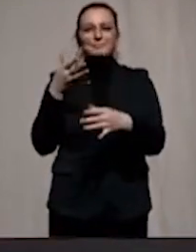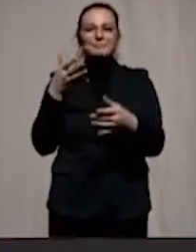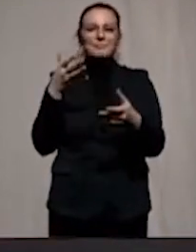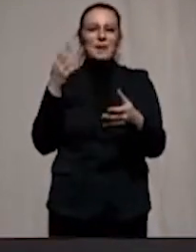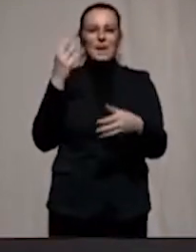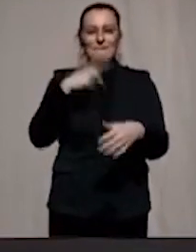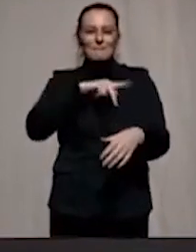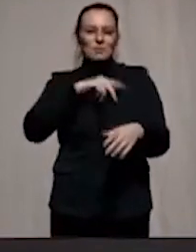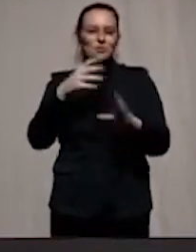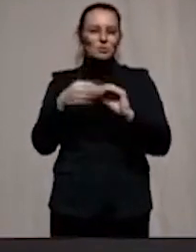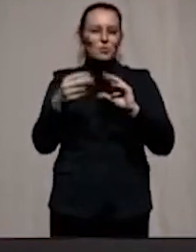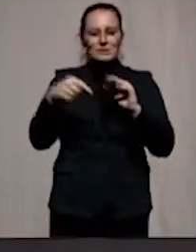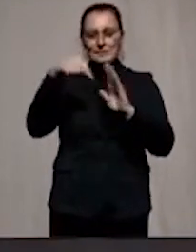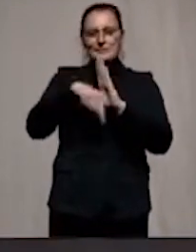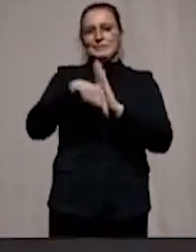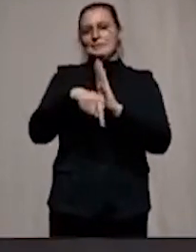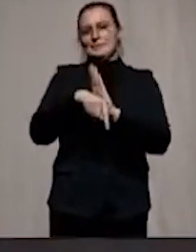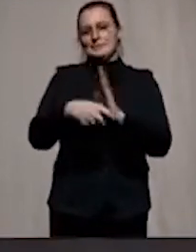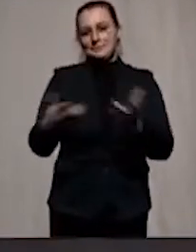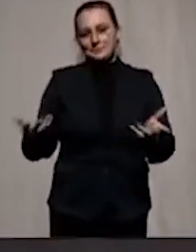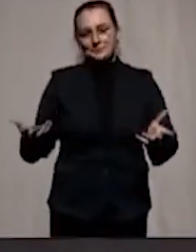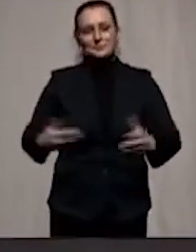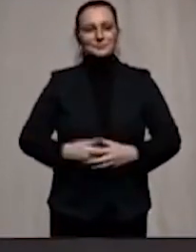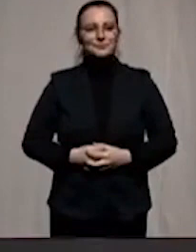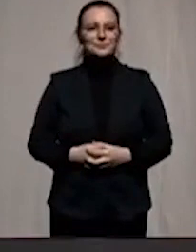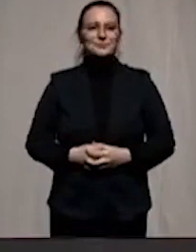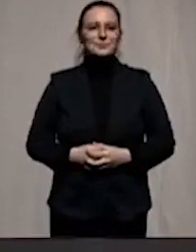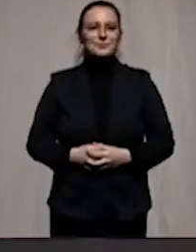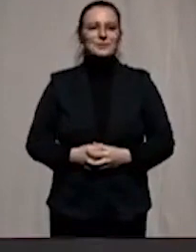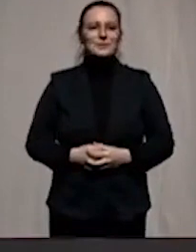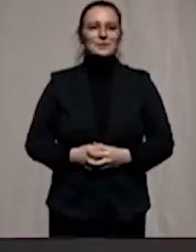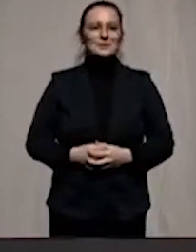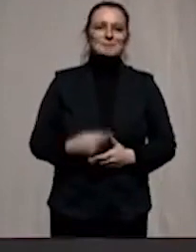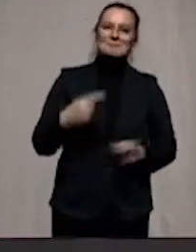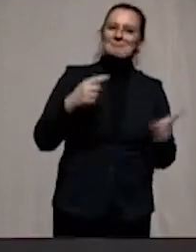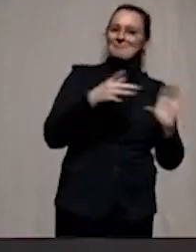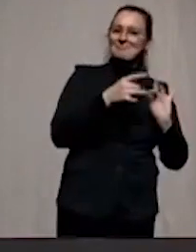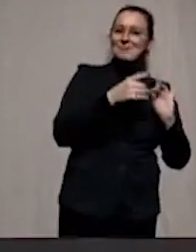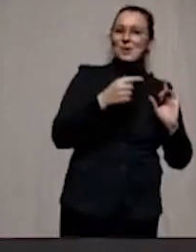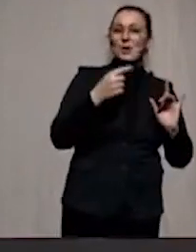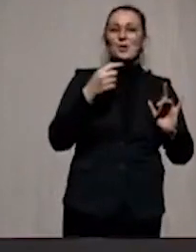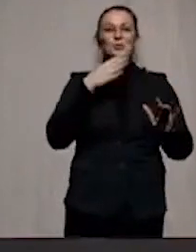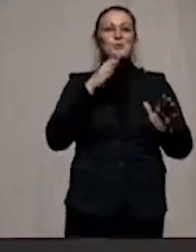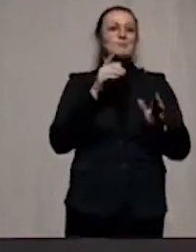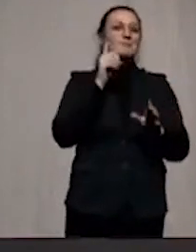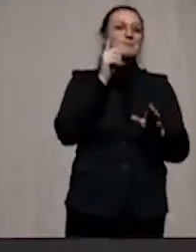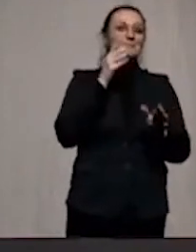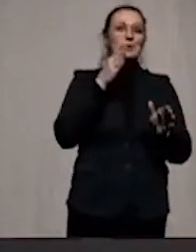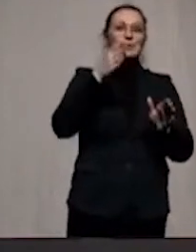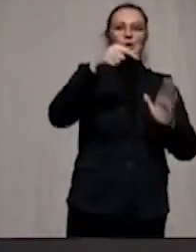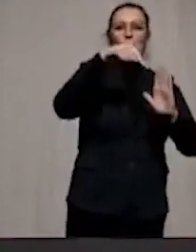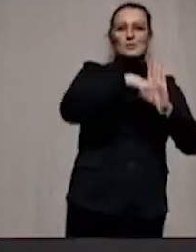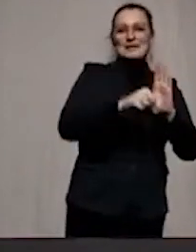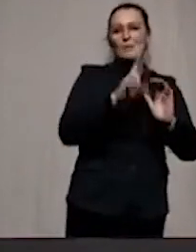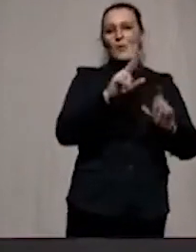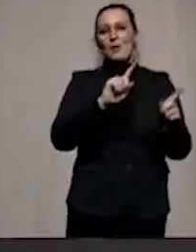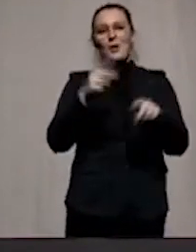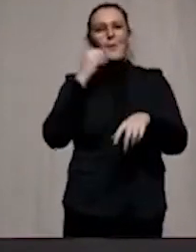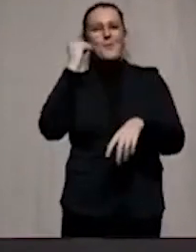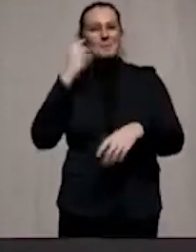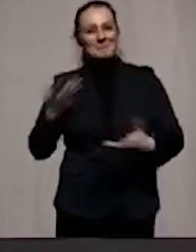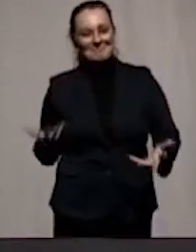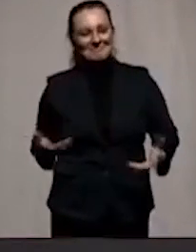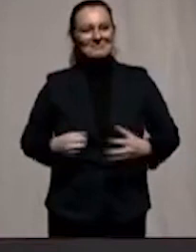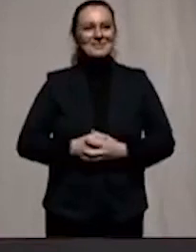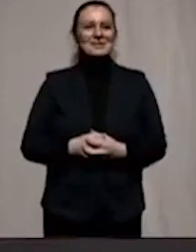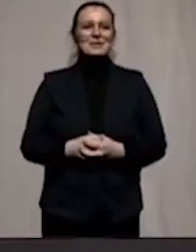I'll leave up to you guys. So go deep or go home. I like that. Go home. I love it. So a little background about my career as a